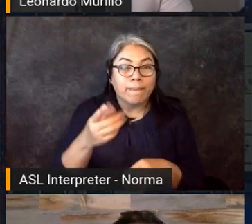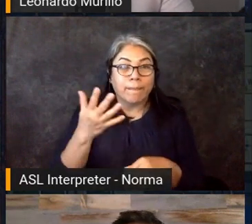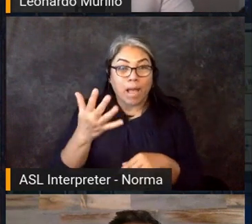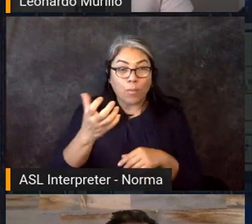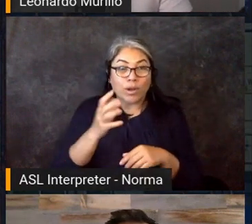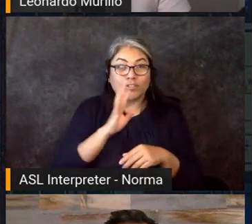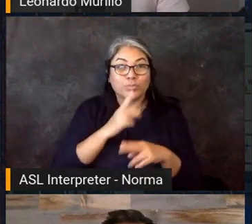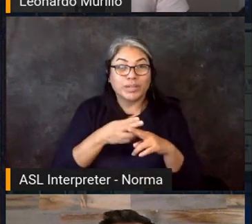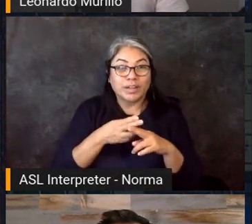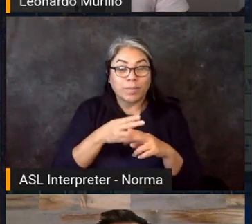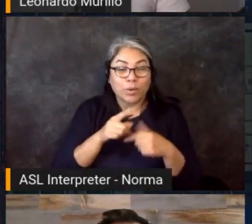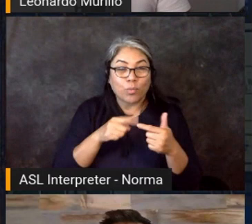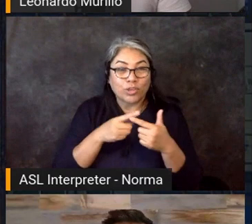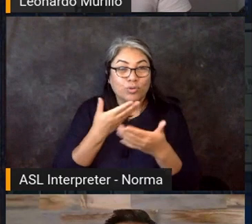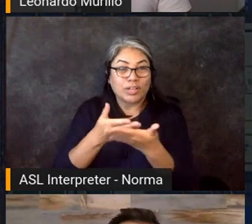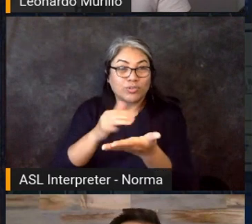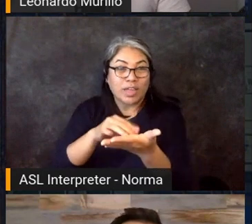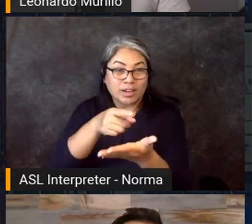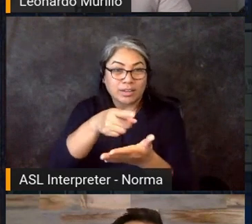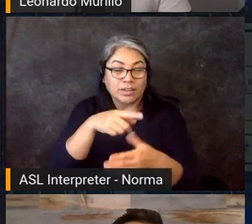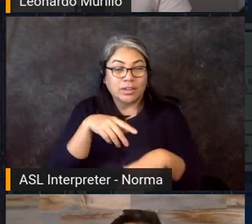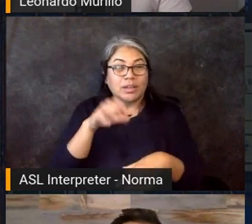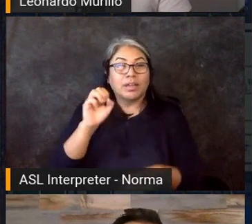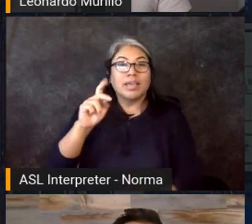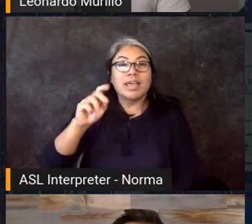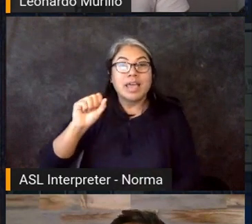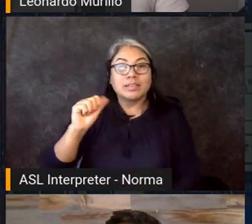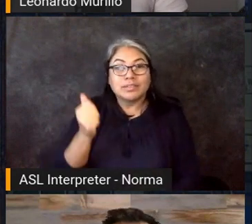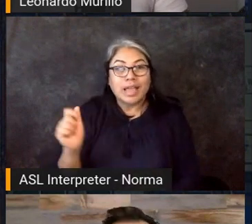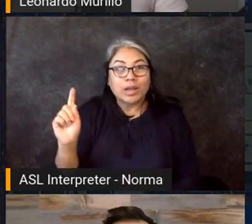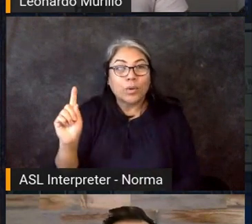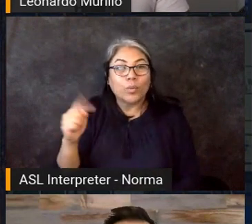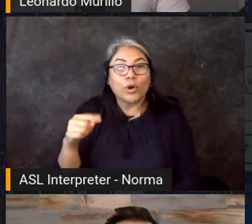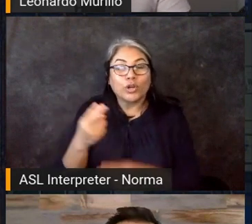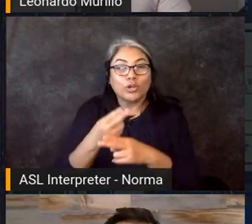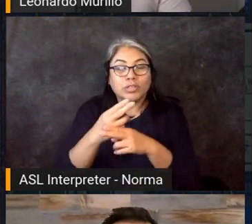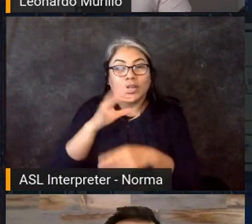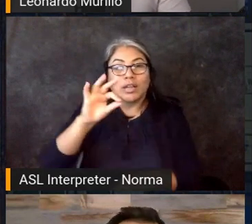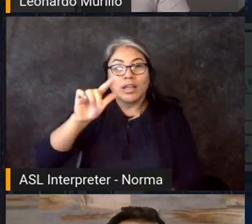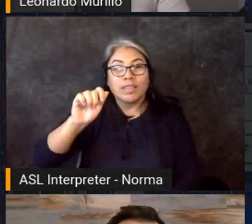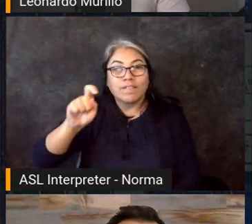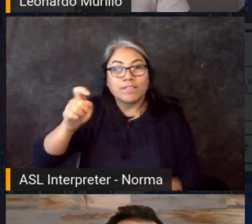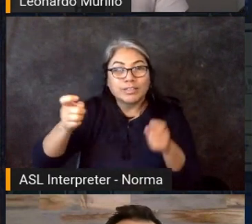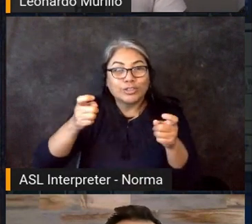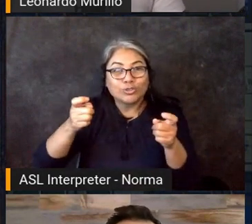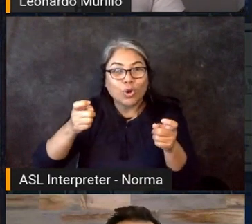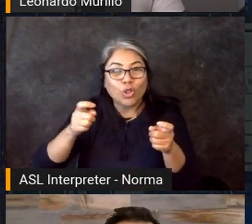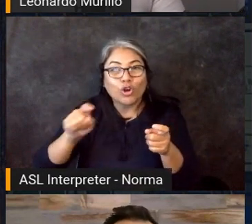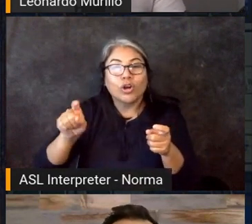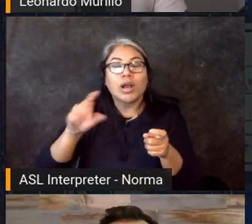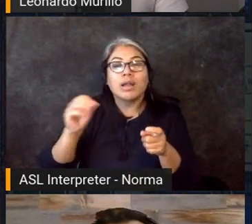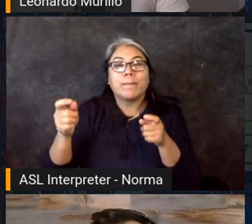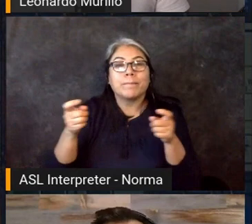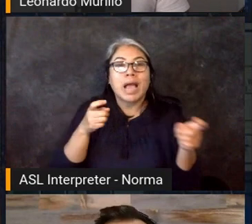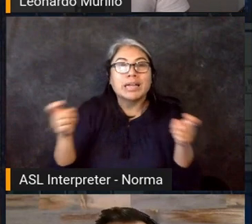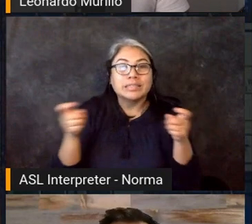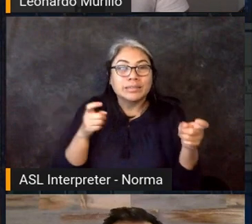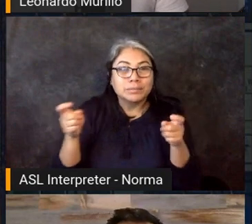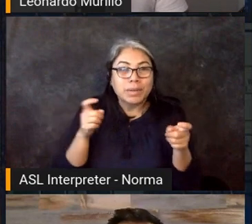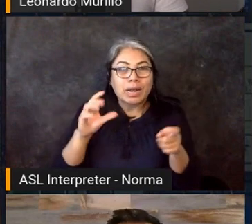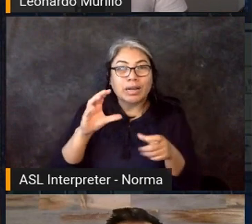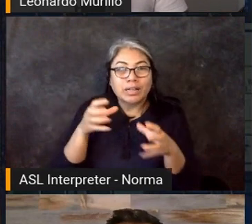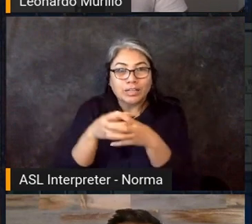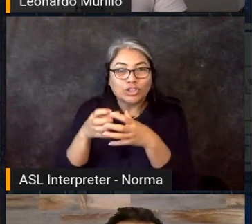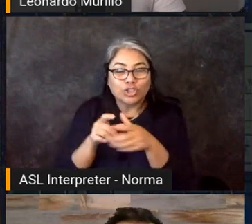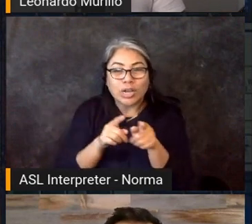up once we get to that stopping point where, yeah, in EKS Anywhere, we're using the Flux controller and we're using these management clusters as an option to say like,